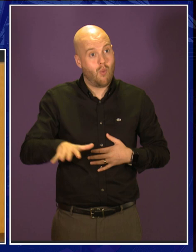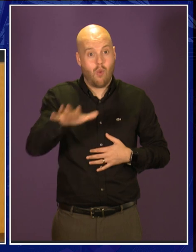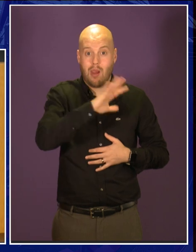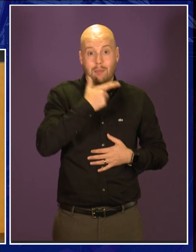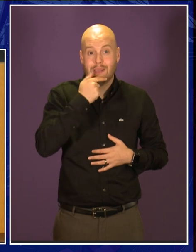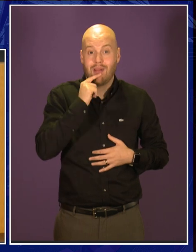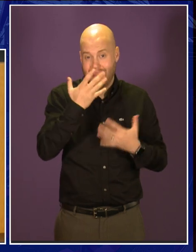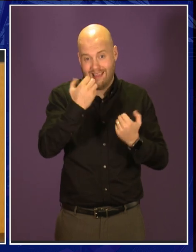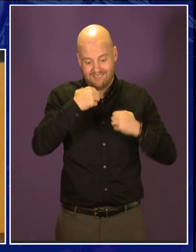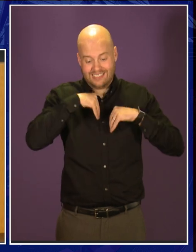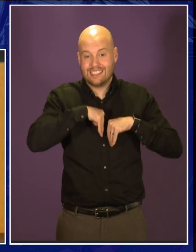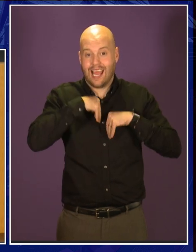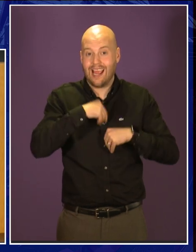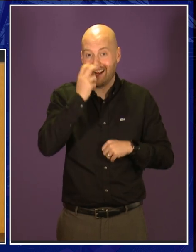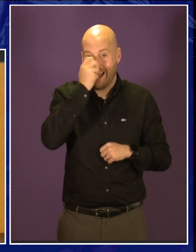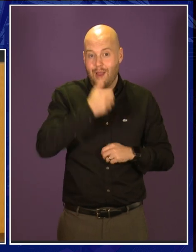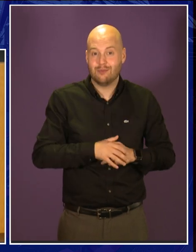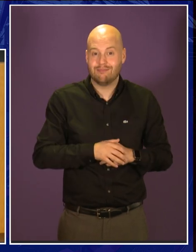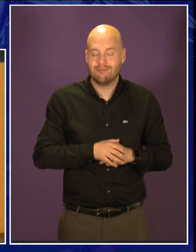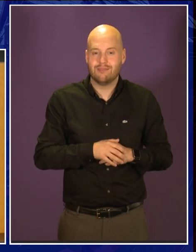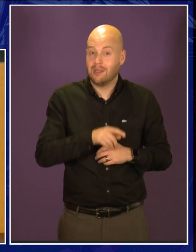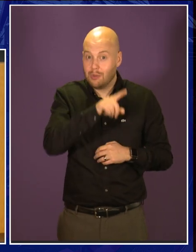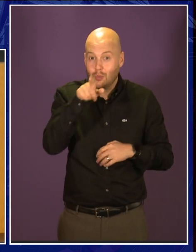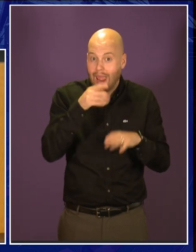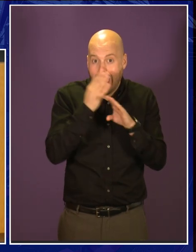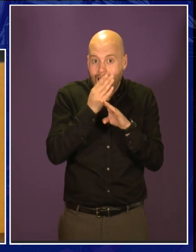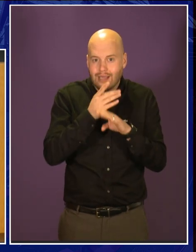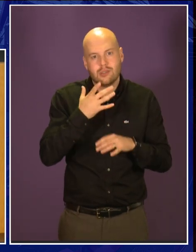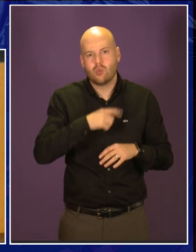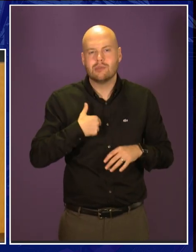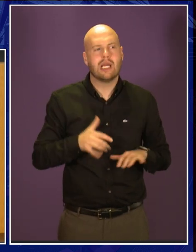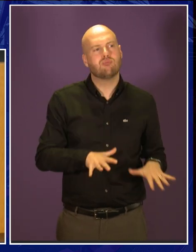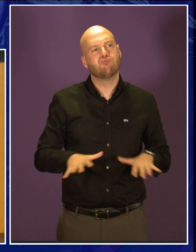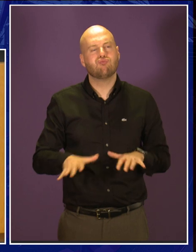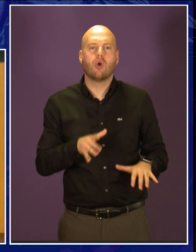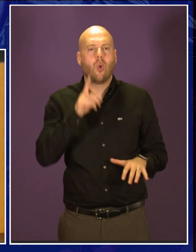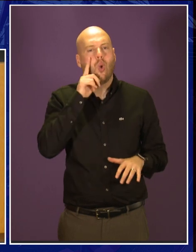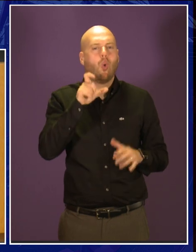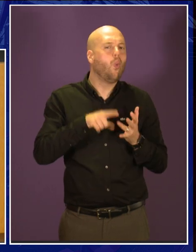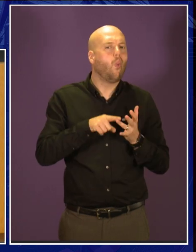But you know, you hide it because you are in the parliament, you want to be cool, you want to be serious, you want to be official.